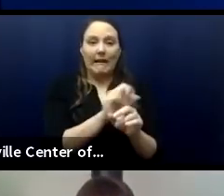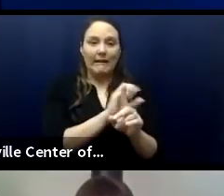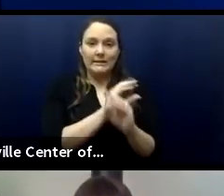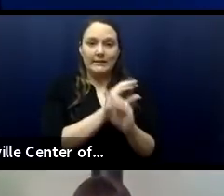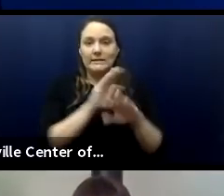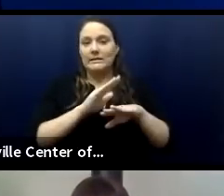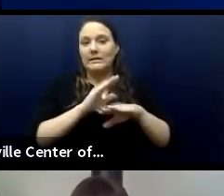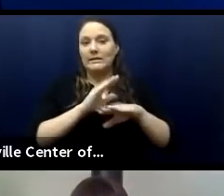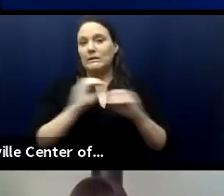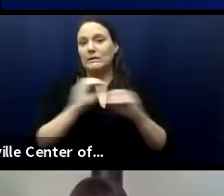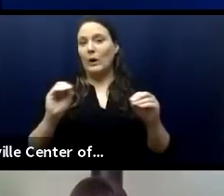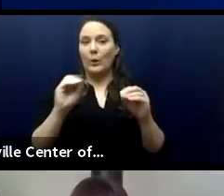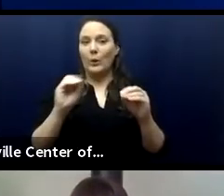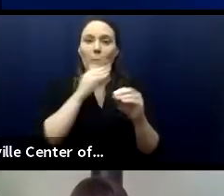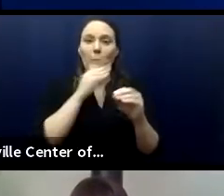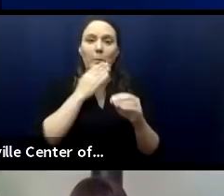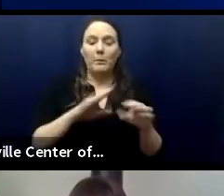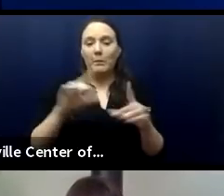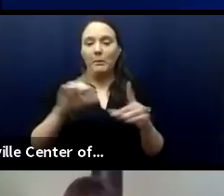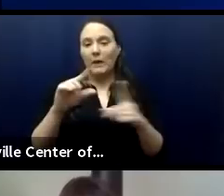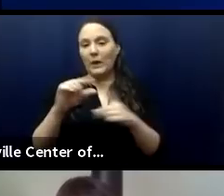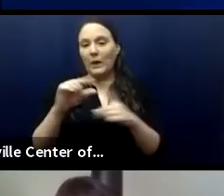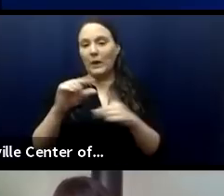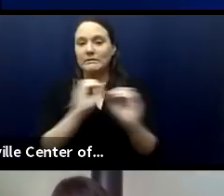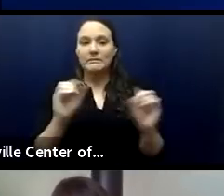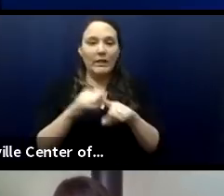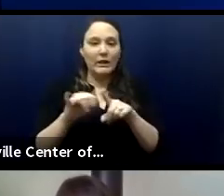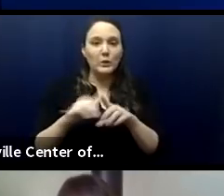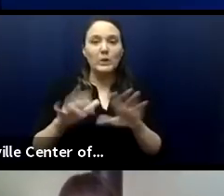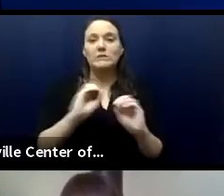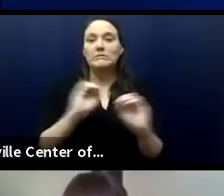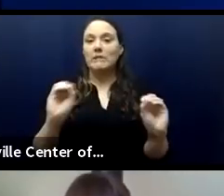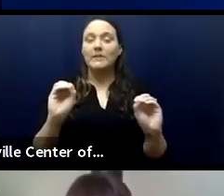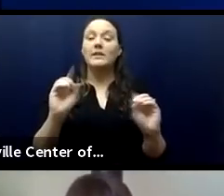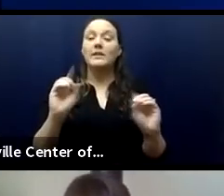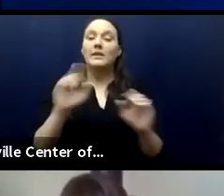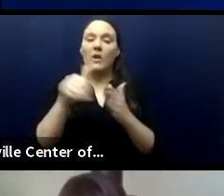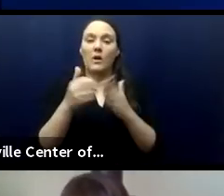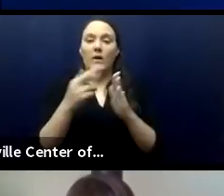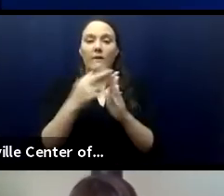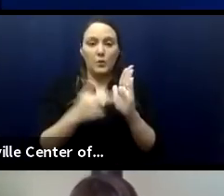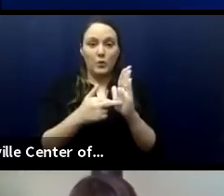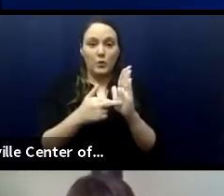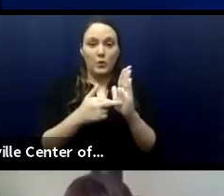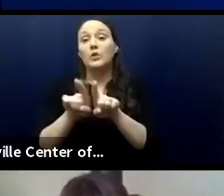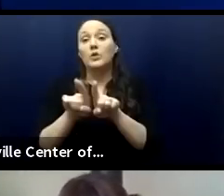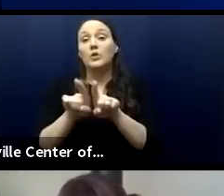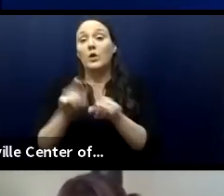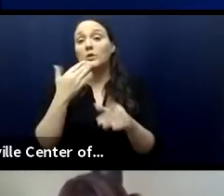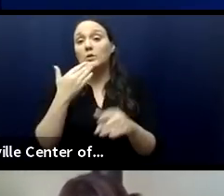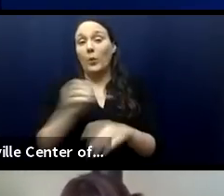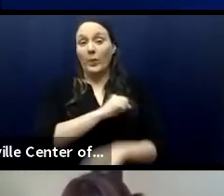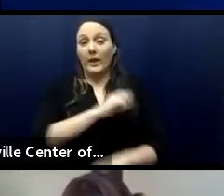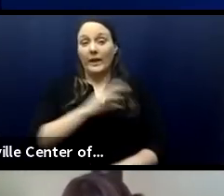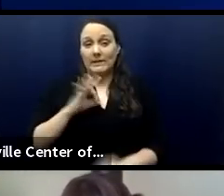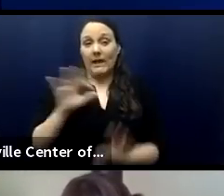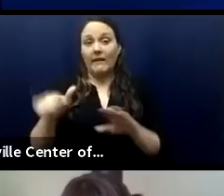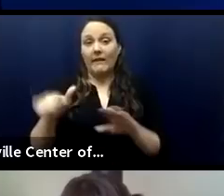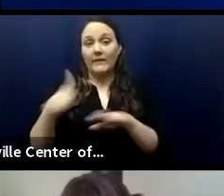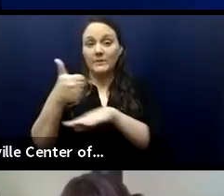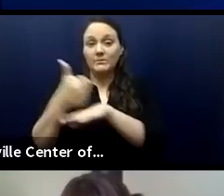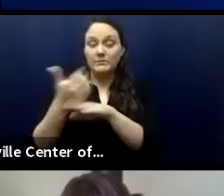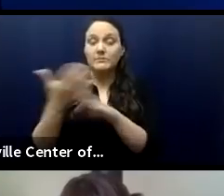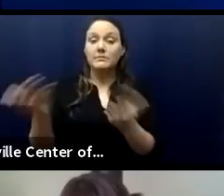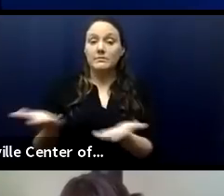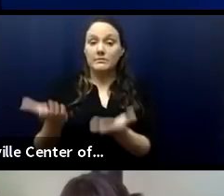profanity. So those are the rules. And I'd also like to thank my staff that actually has facilitated this. So let's go